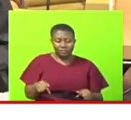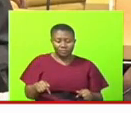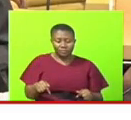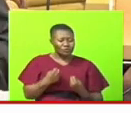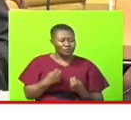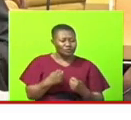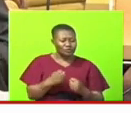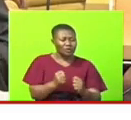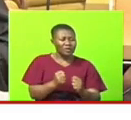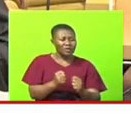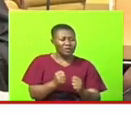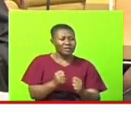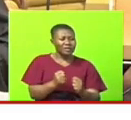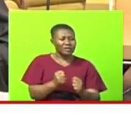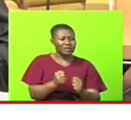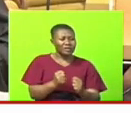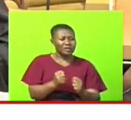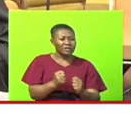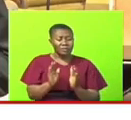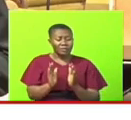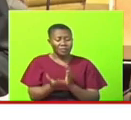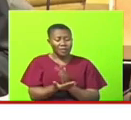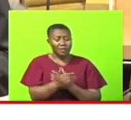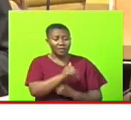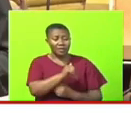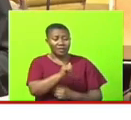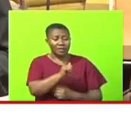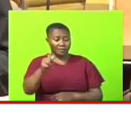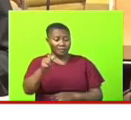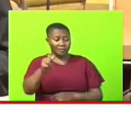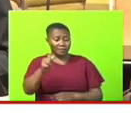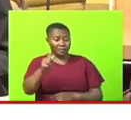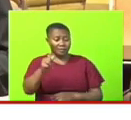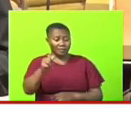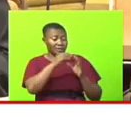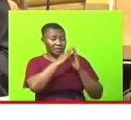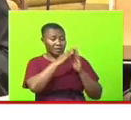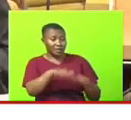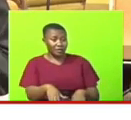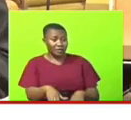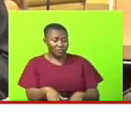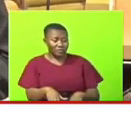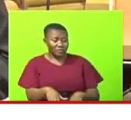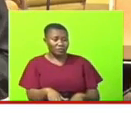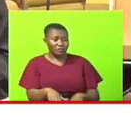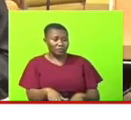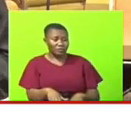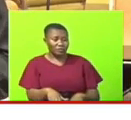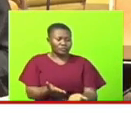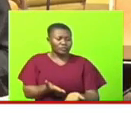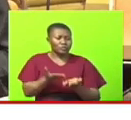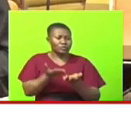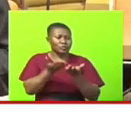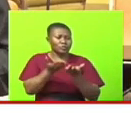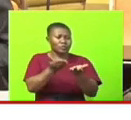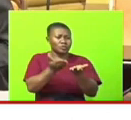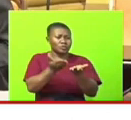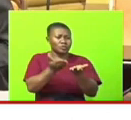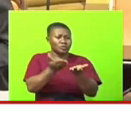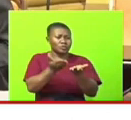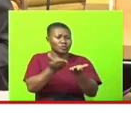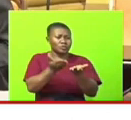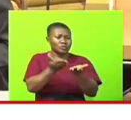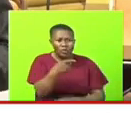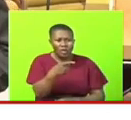the rest is all clear. You leave the party. So the question is there evidence that you've left the party? If the answer is yes, full